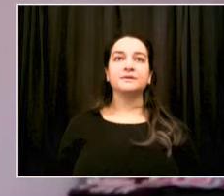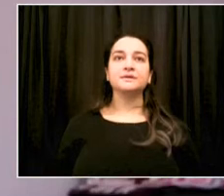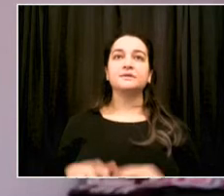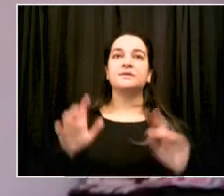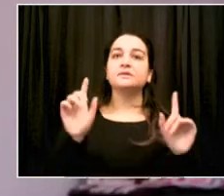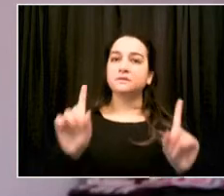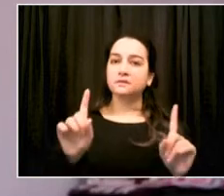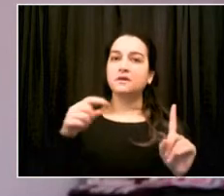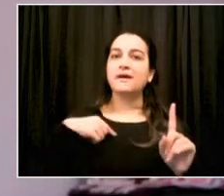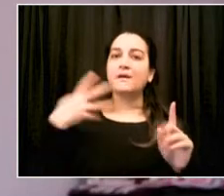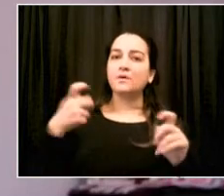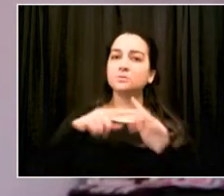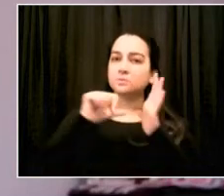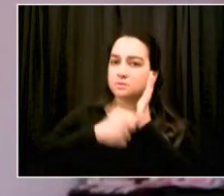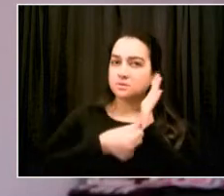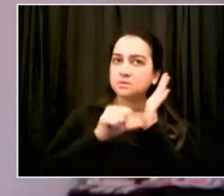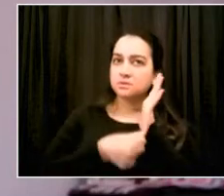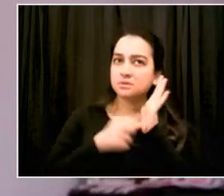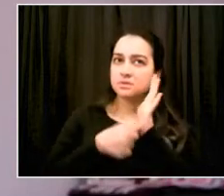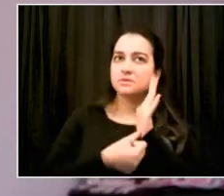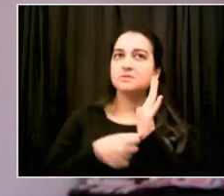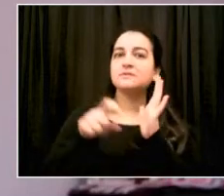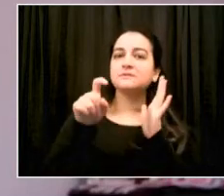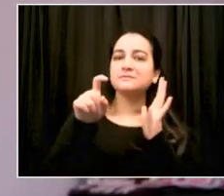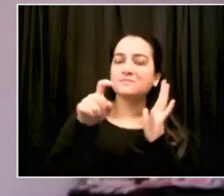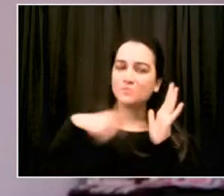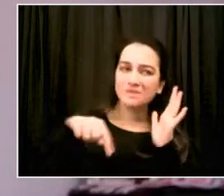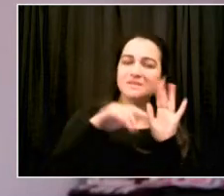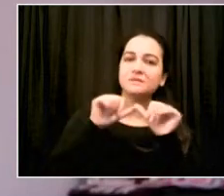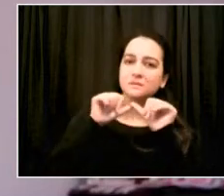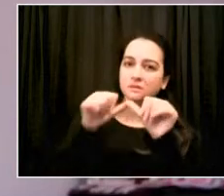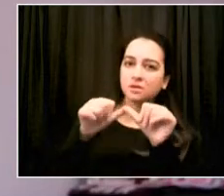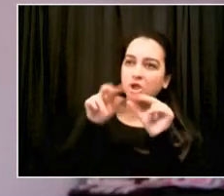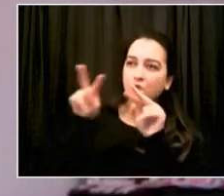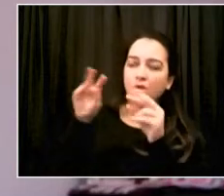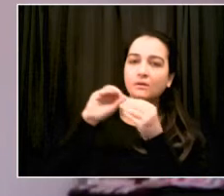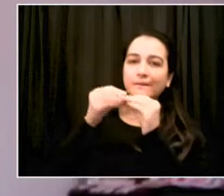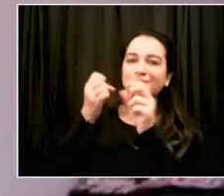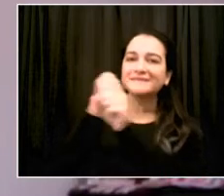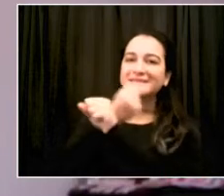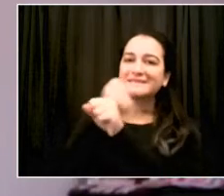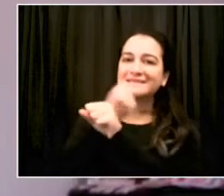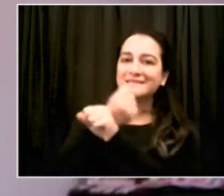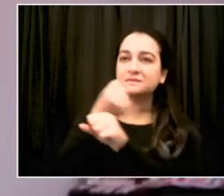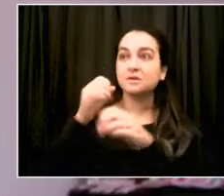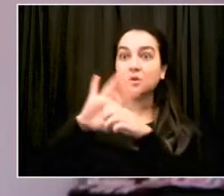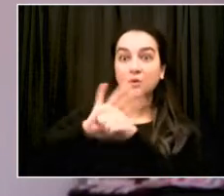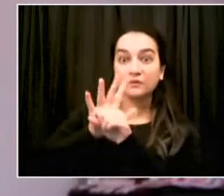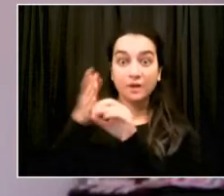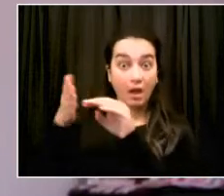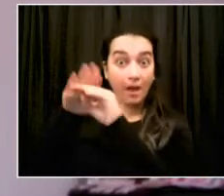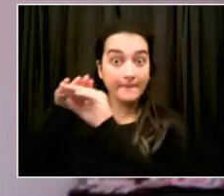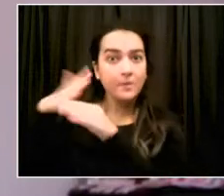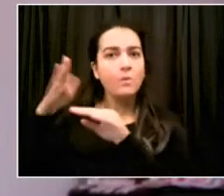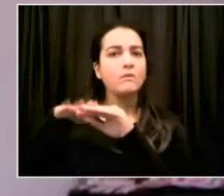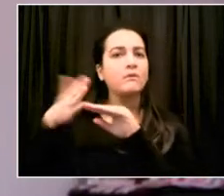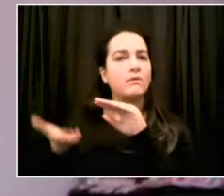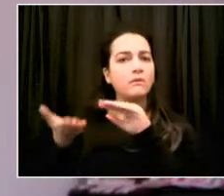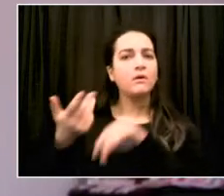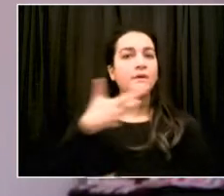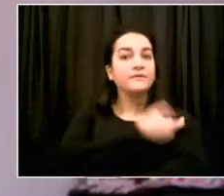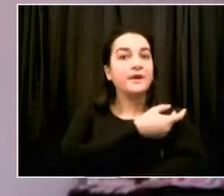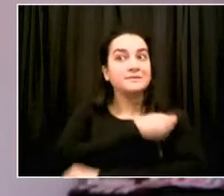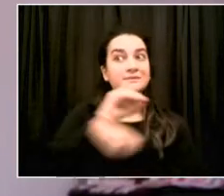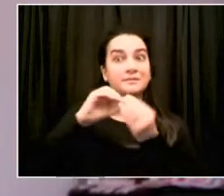what's happening with cases and particularly with the new variant between now and the middle of March. This is something